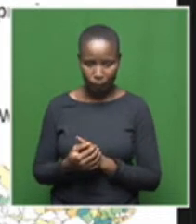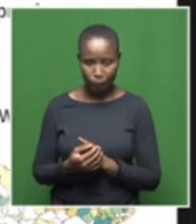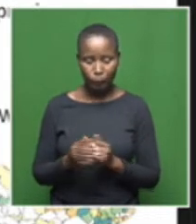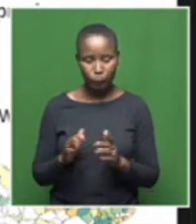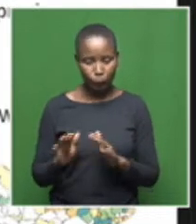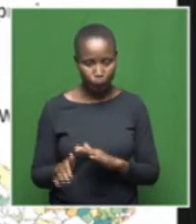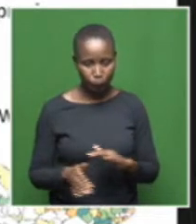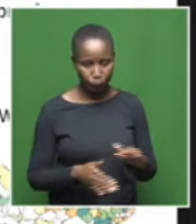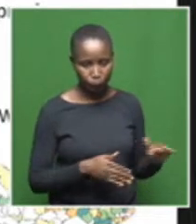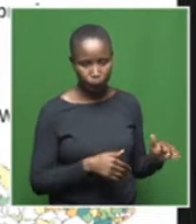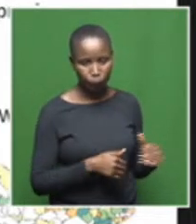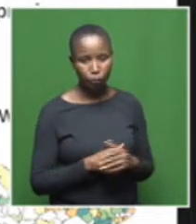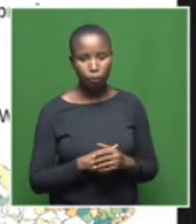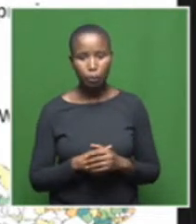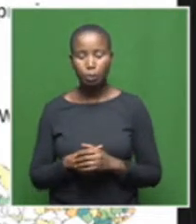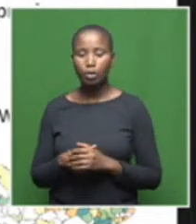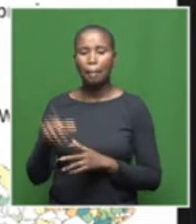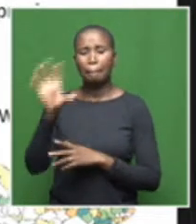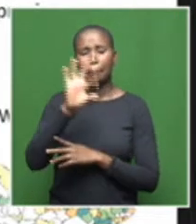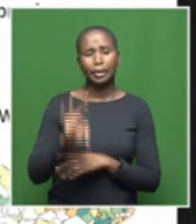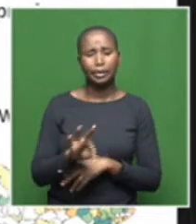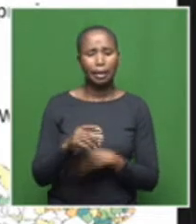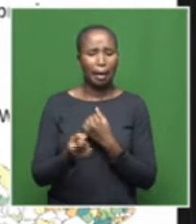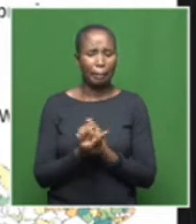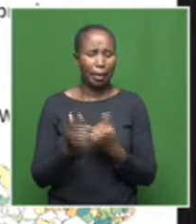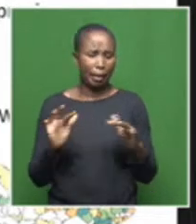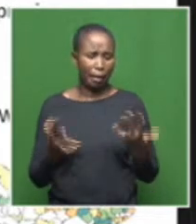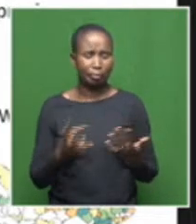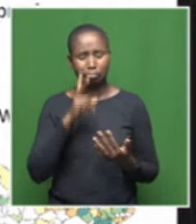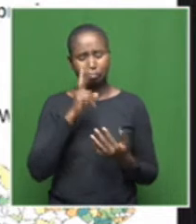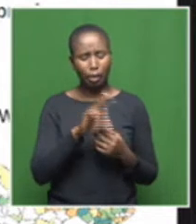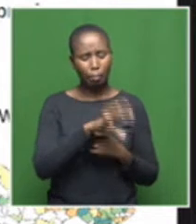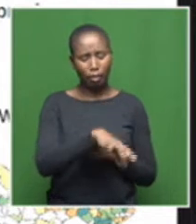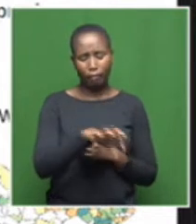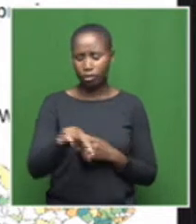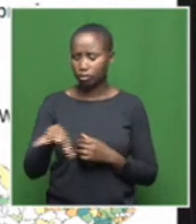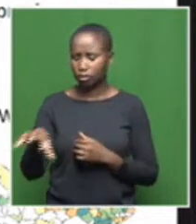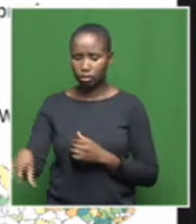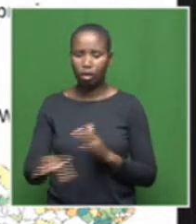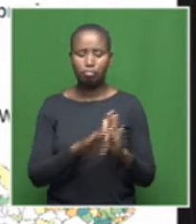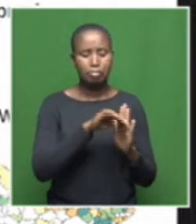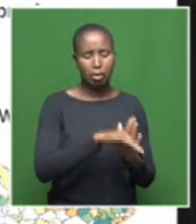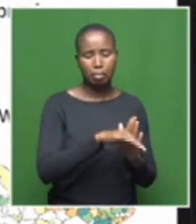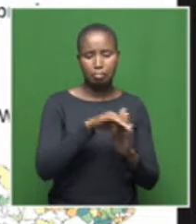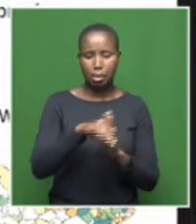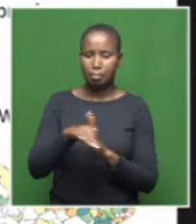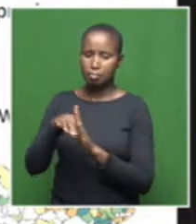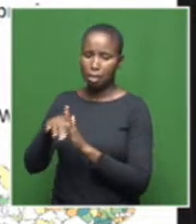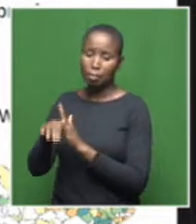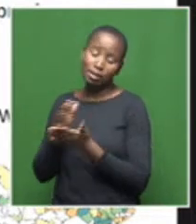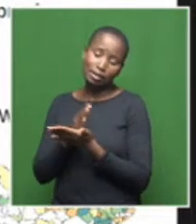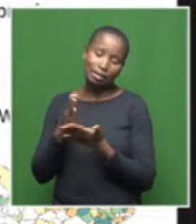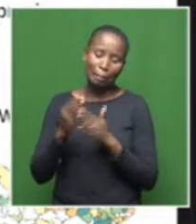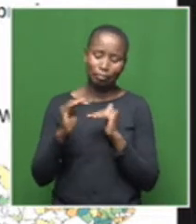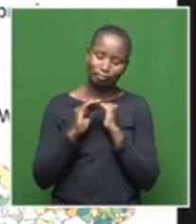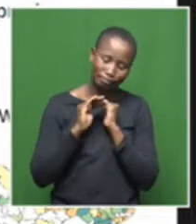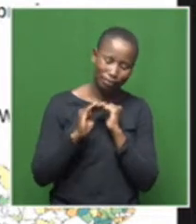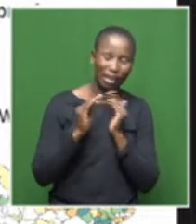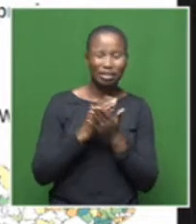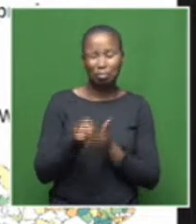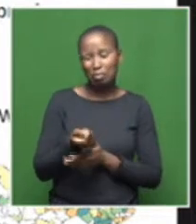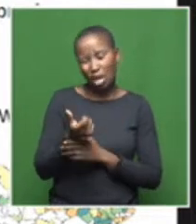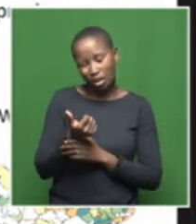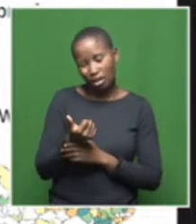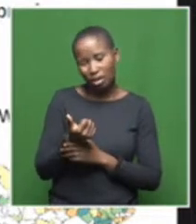percent positivity, we are seeing decreases in most of the provinces, unchanged in some of them, a very small increase in KZN,